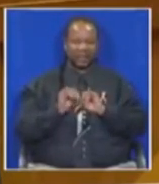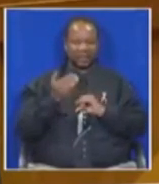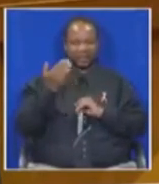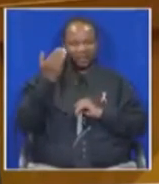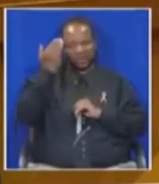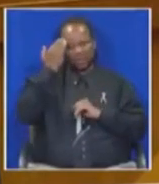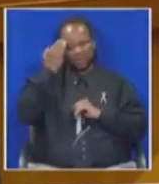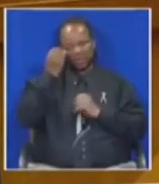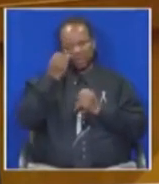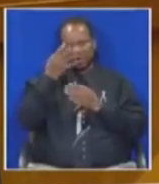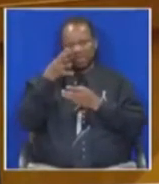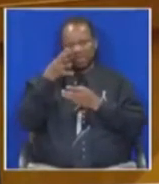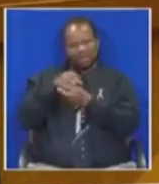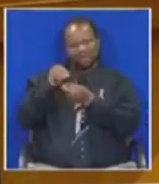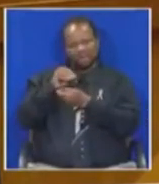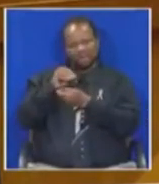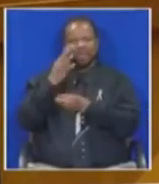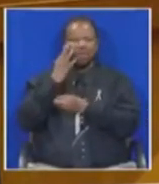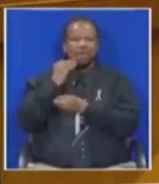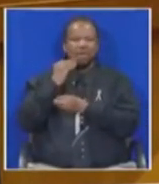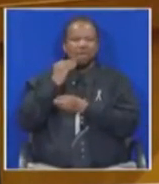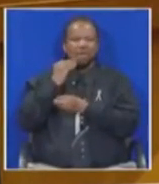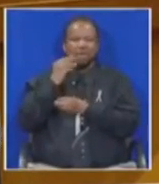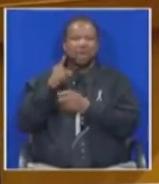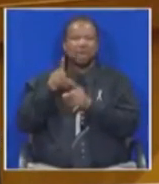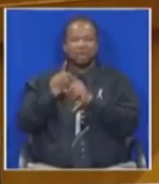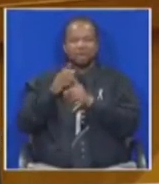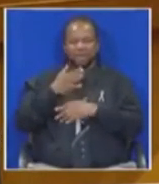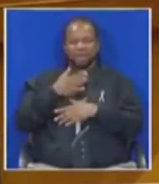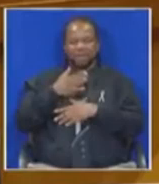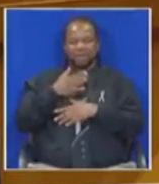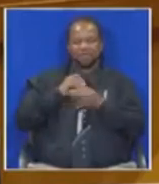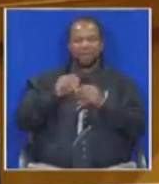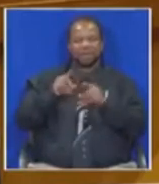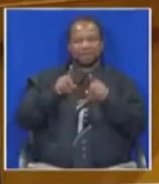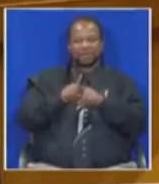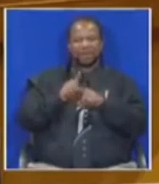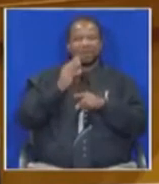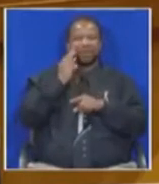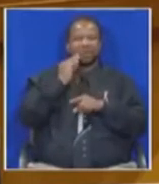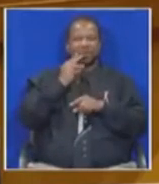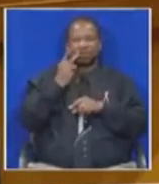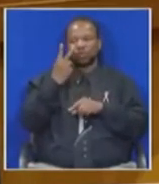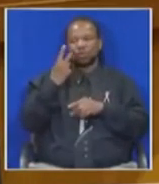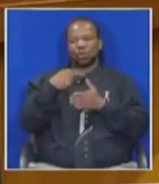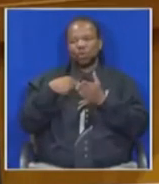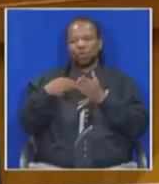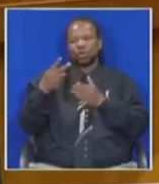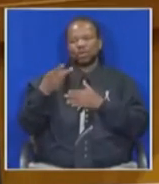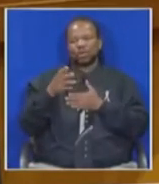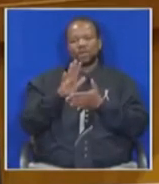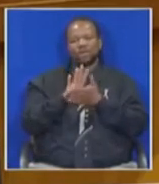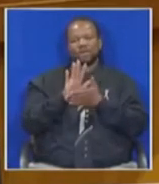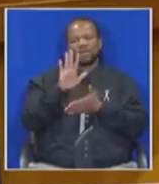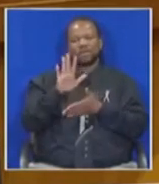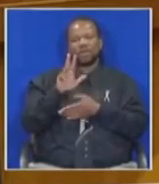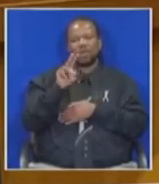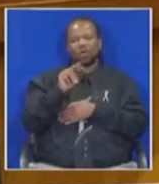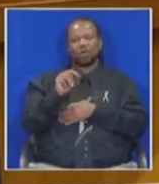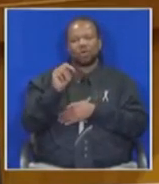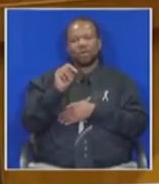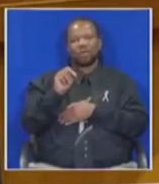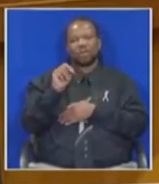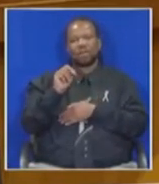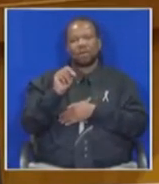many families, including my own. In about 2 weeks, on the 15th of November,